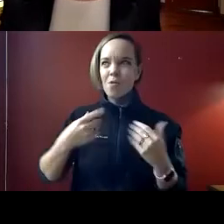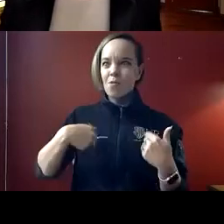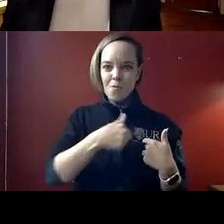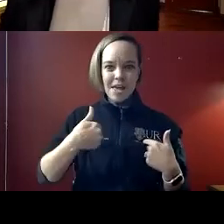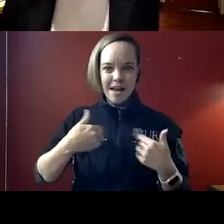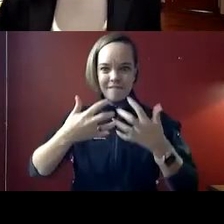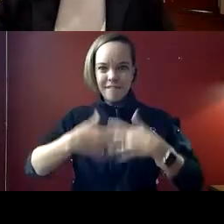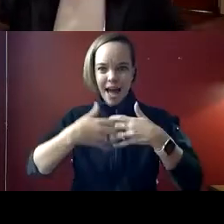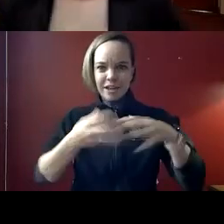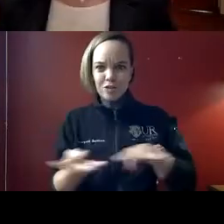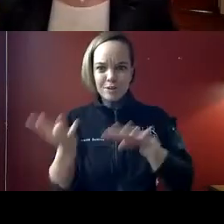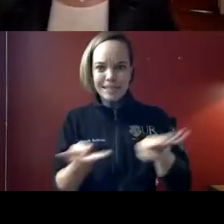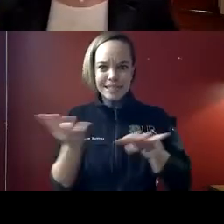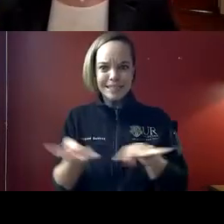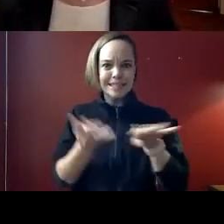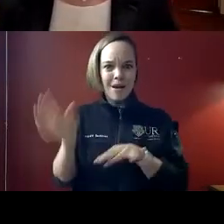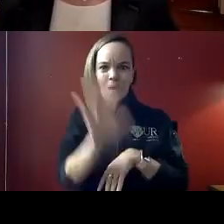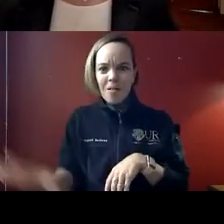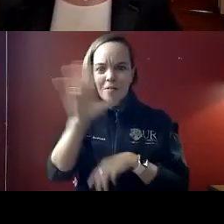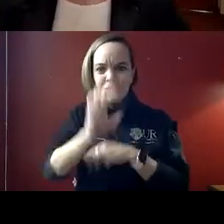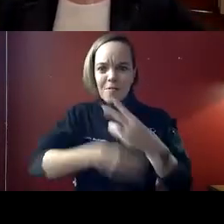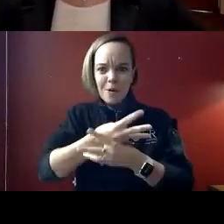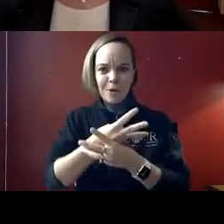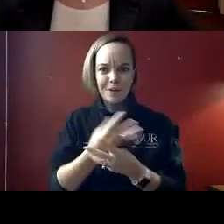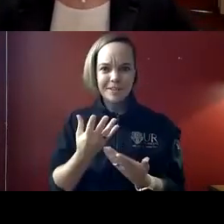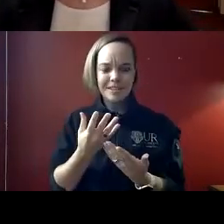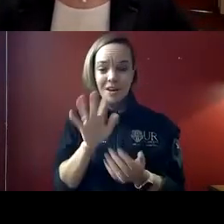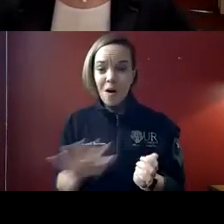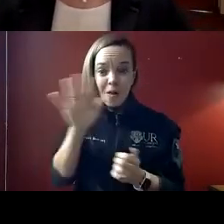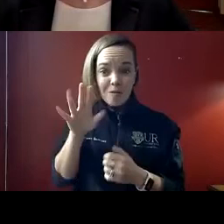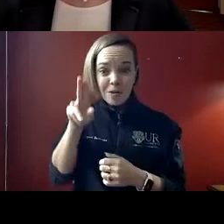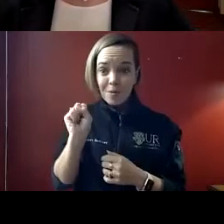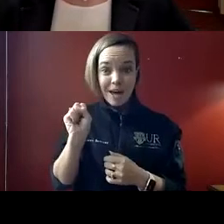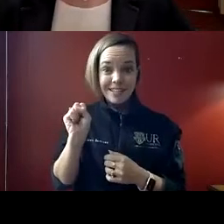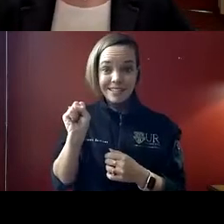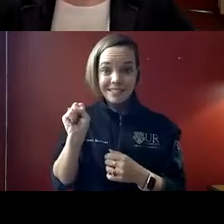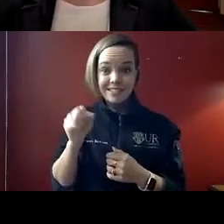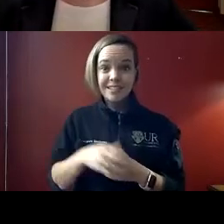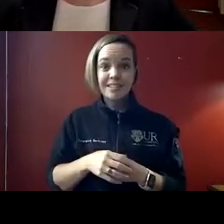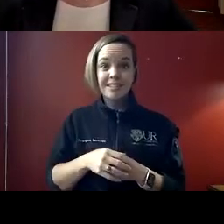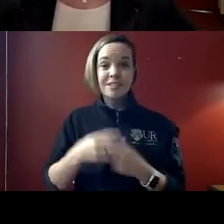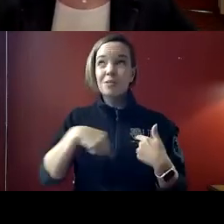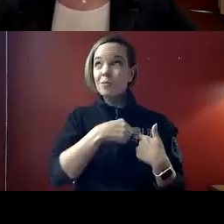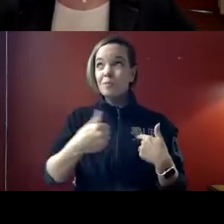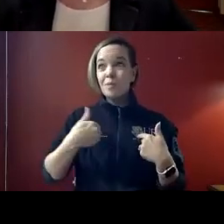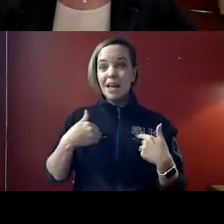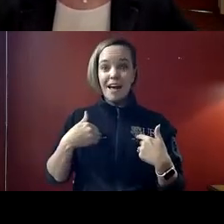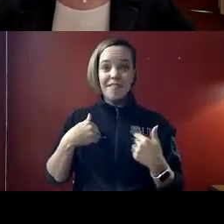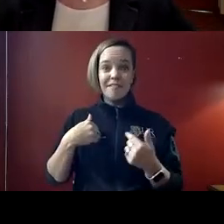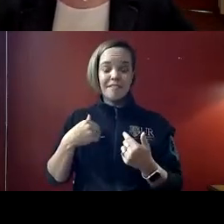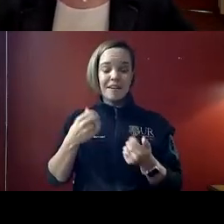factories all over the world, all over the United States. We have thousands and thousands